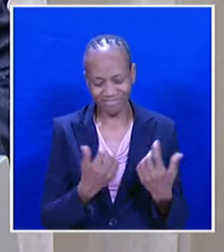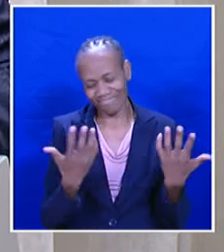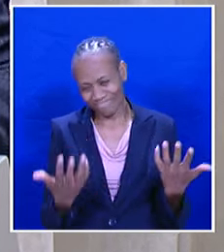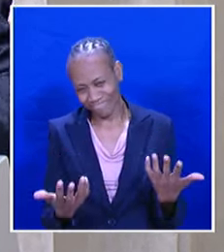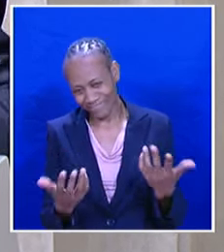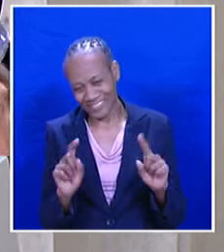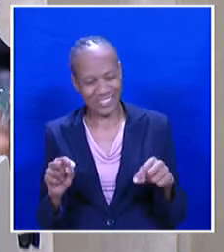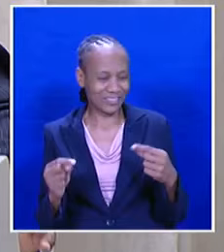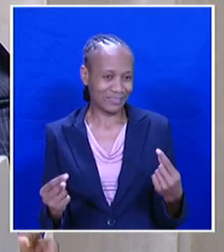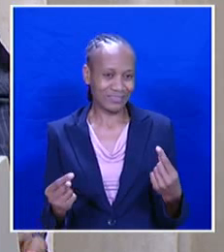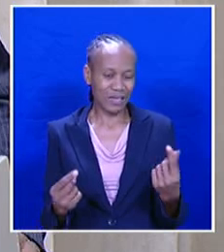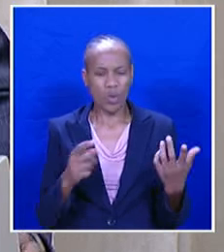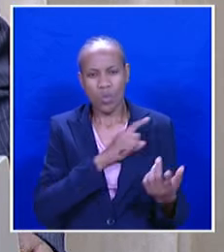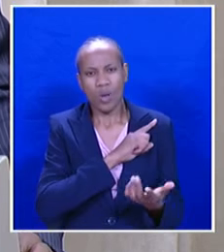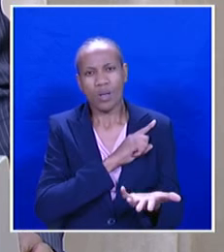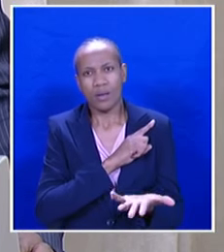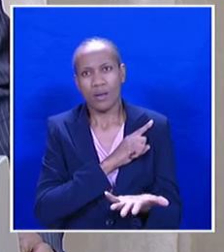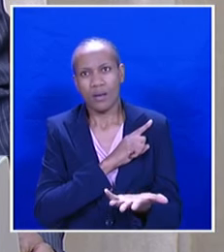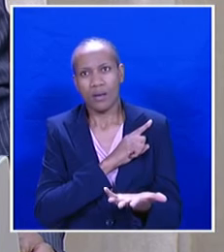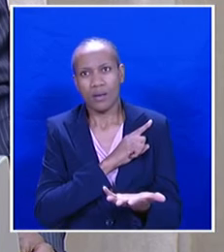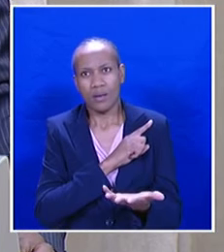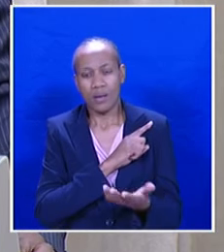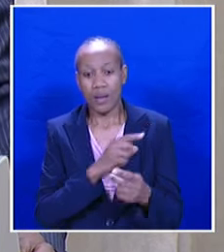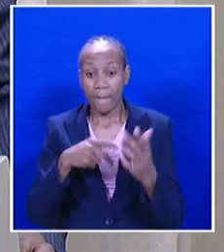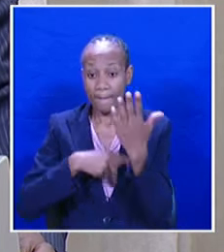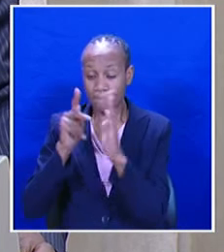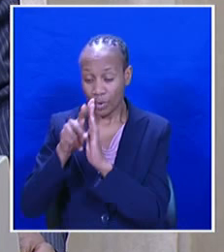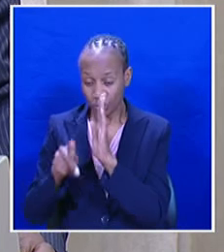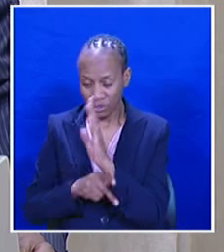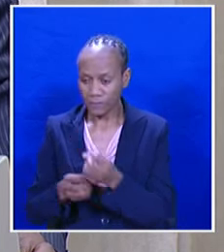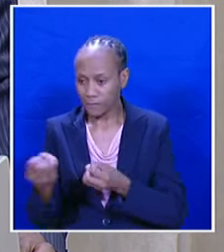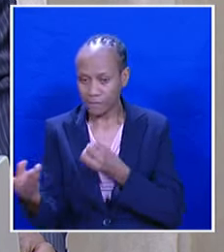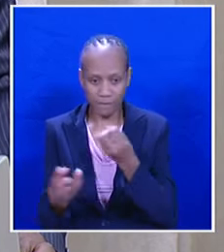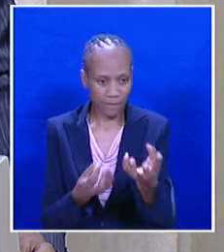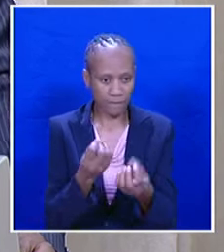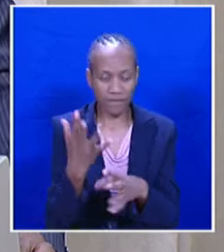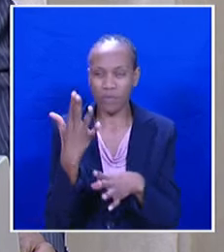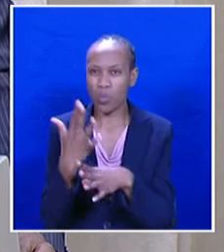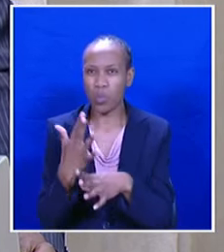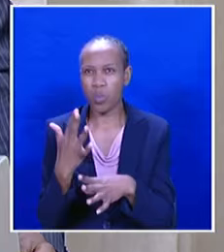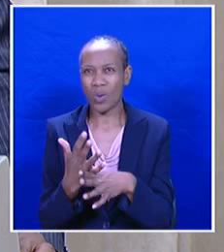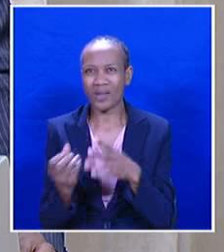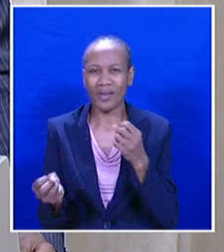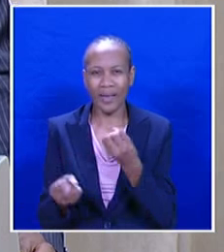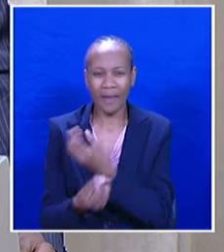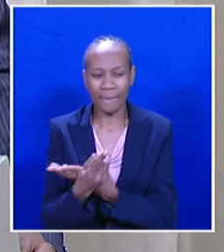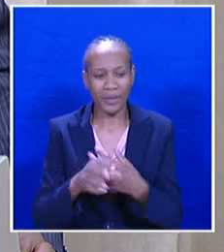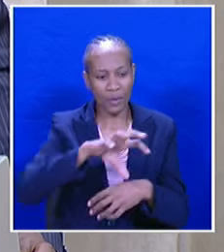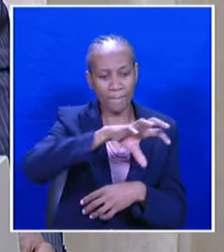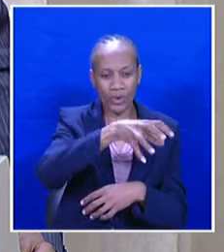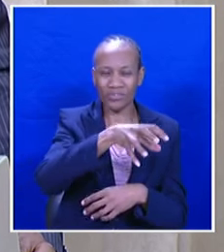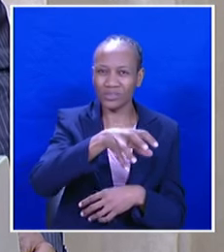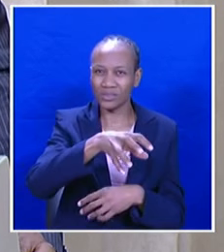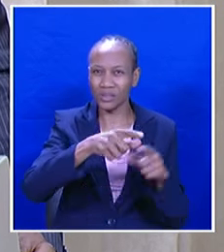throughout the length and breadth of our country, quite a number of them at provincial level, but many of them at local